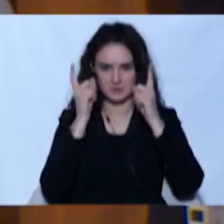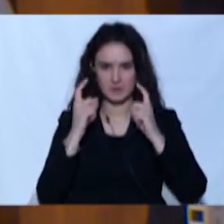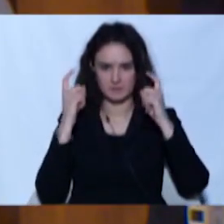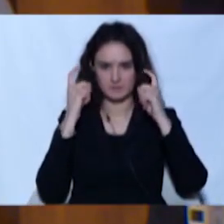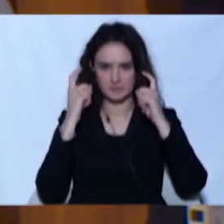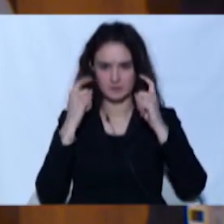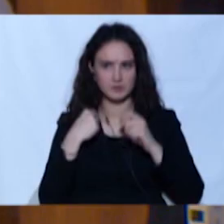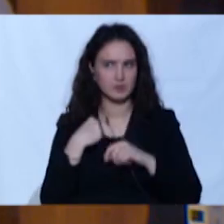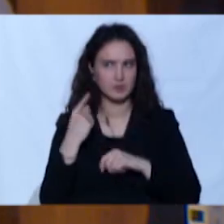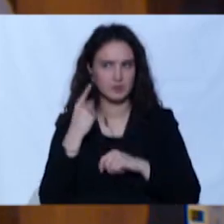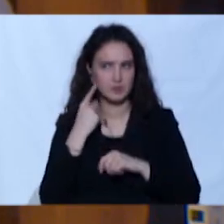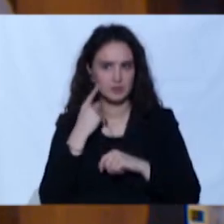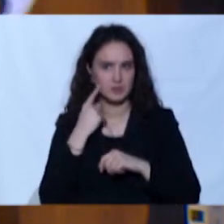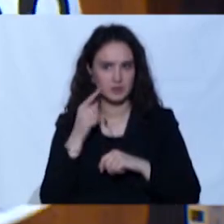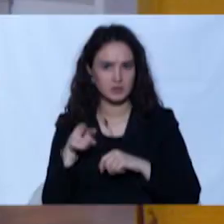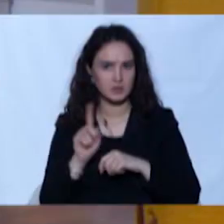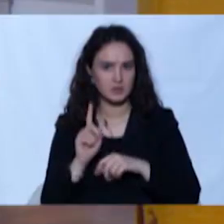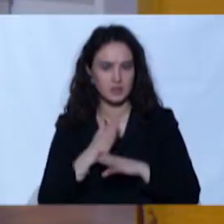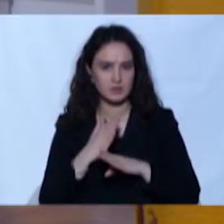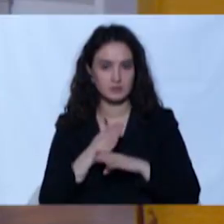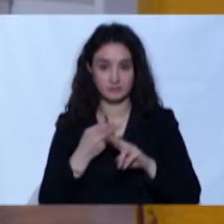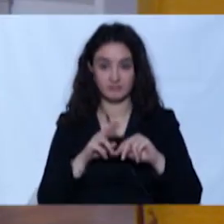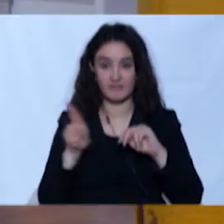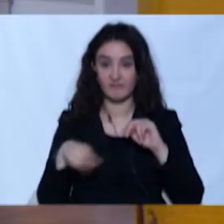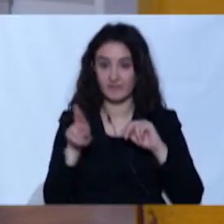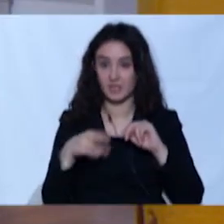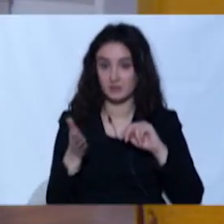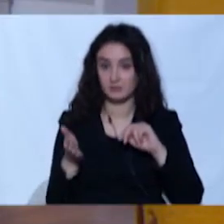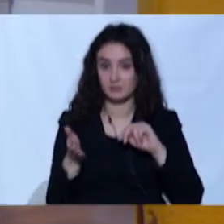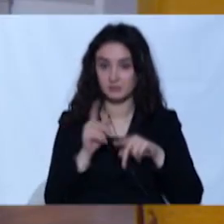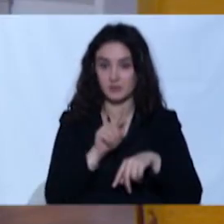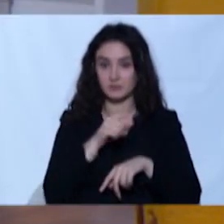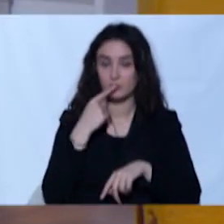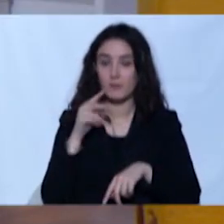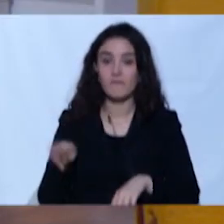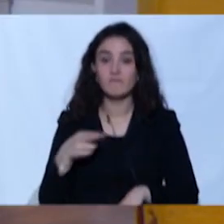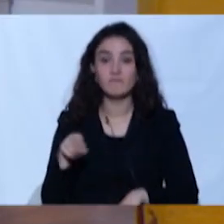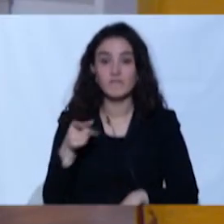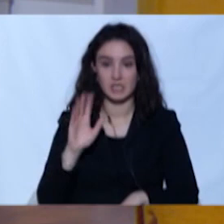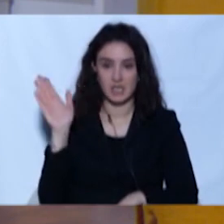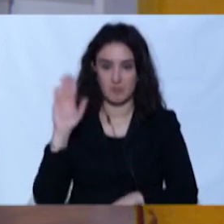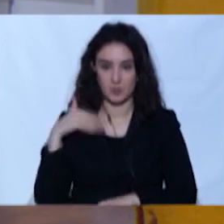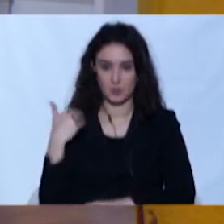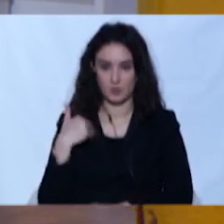I hear ahead?" "It's snake," said the mouse. "Snake, hello."